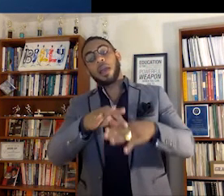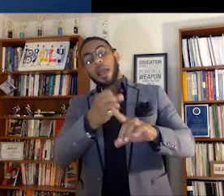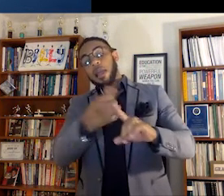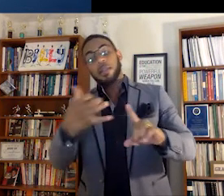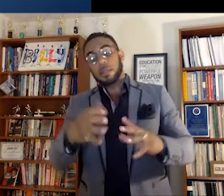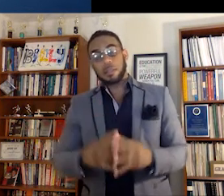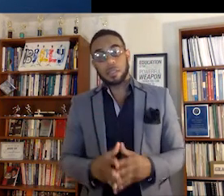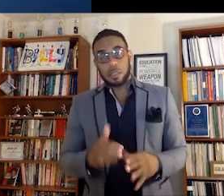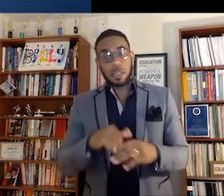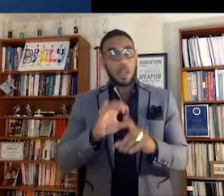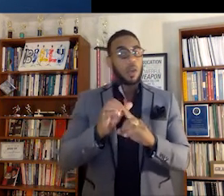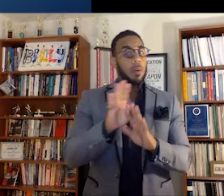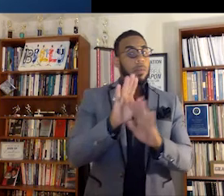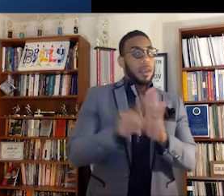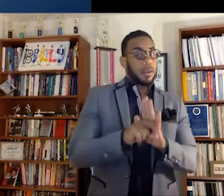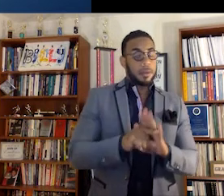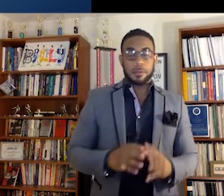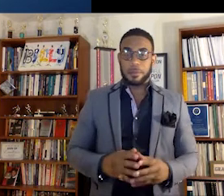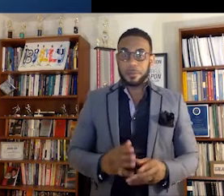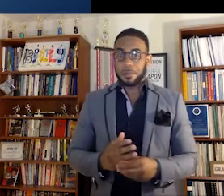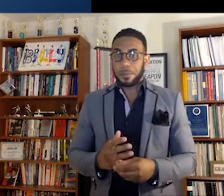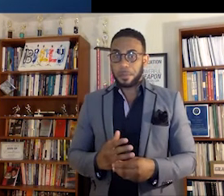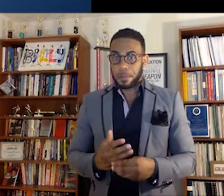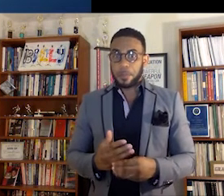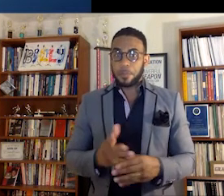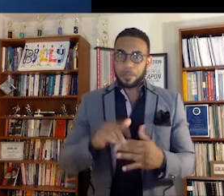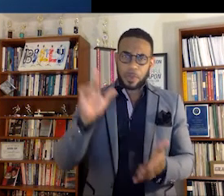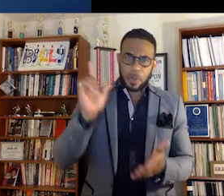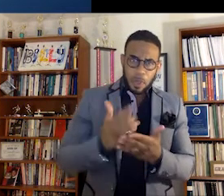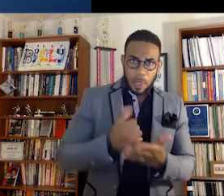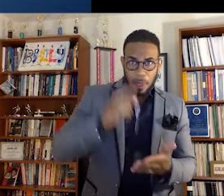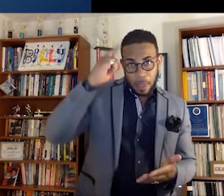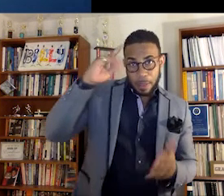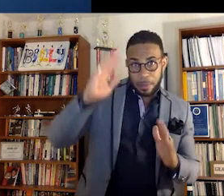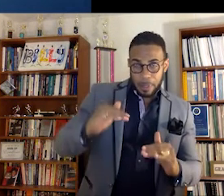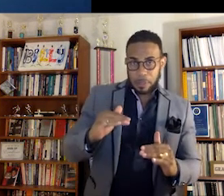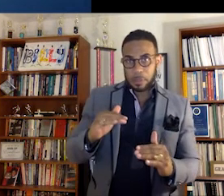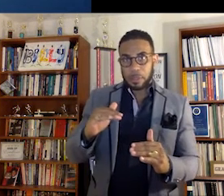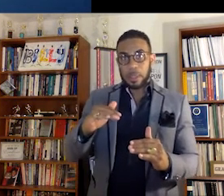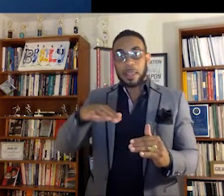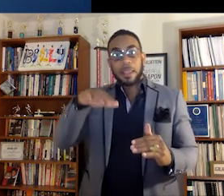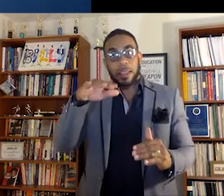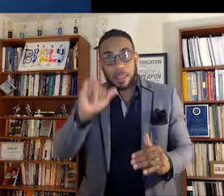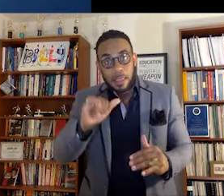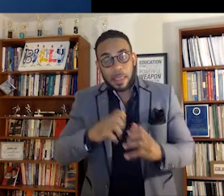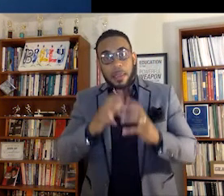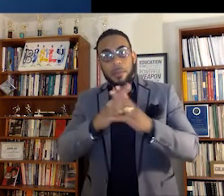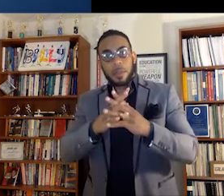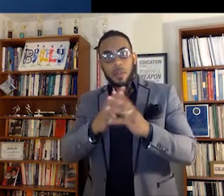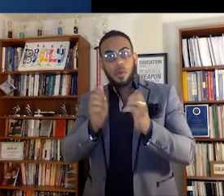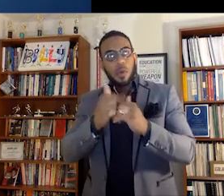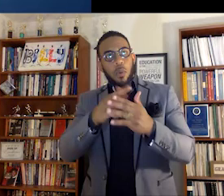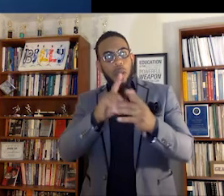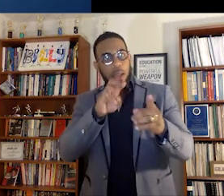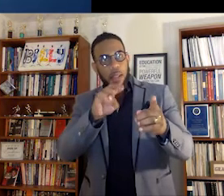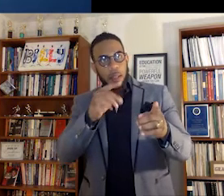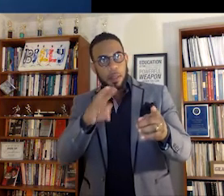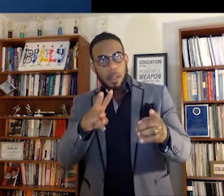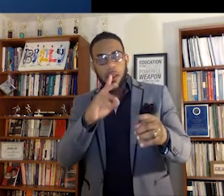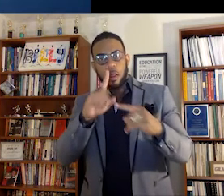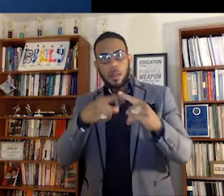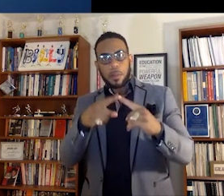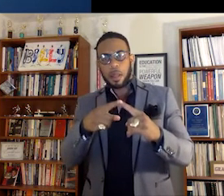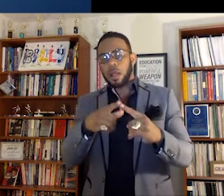context and cultural backgrounds. And then low expectations. And that it kind of builds on what Dr. Matthews just spoke